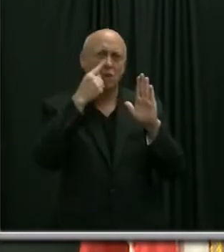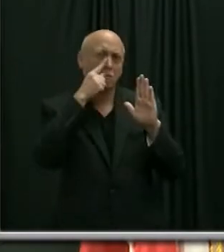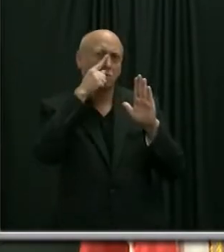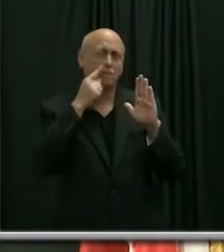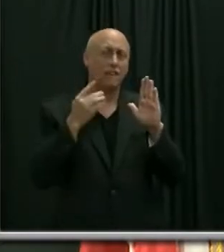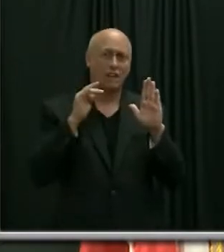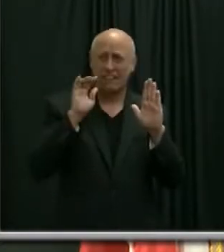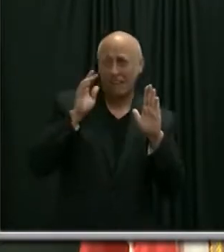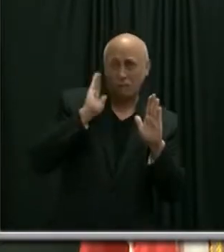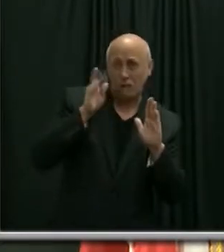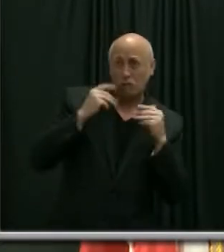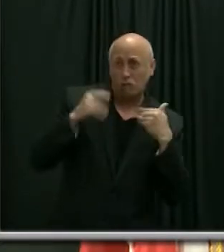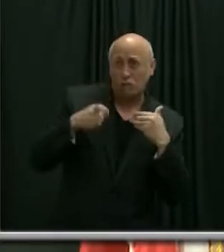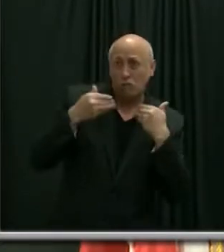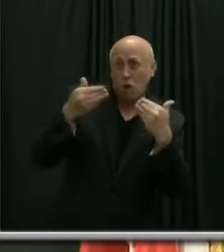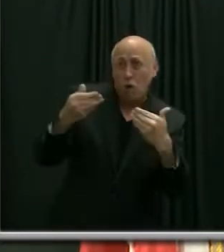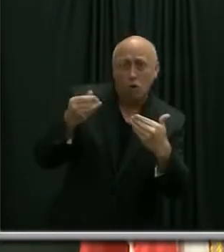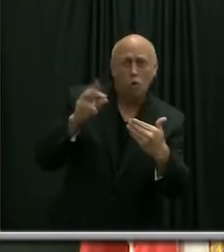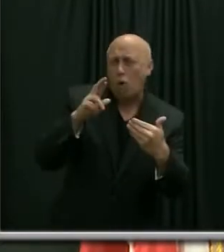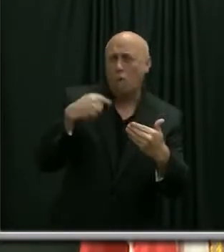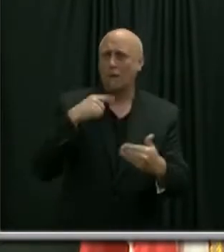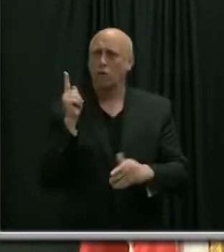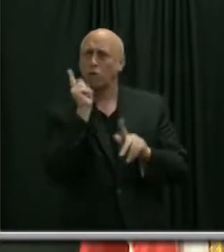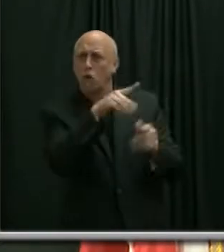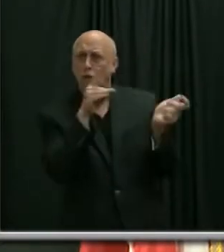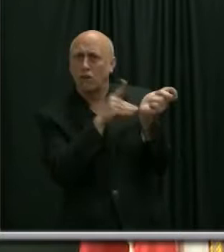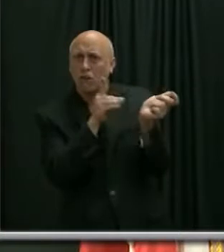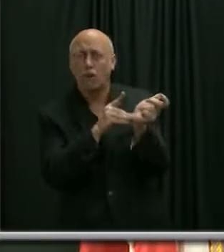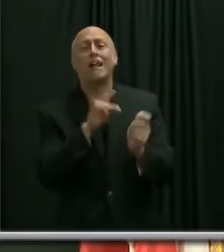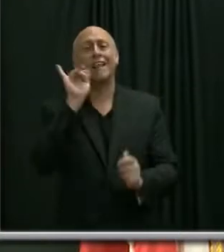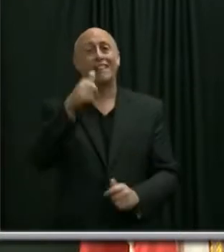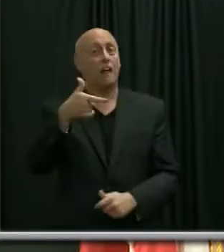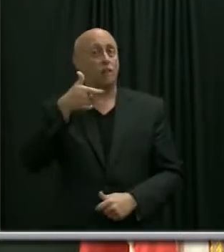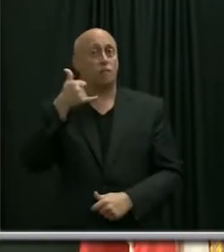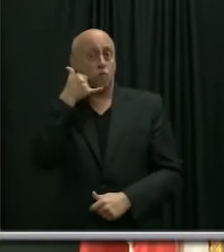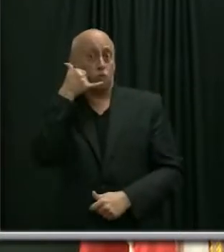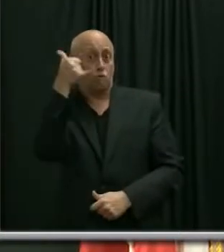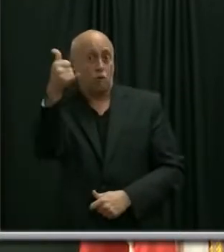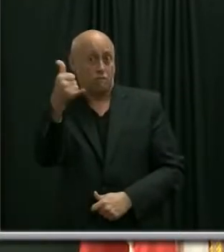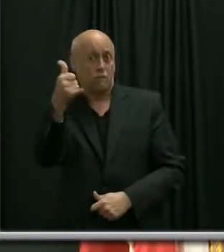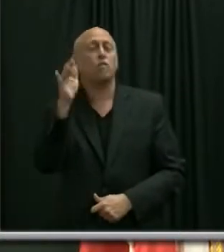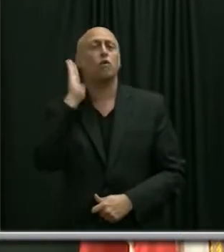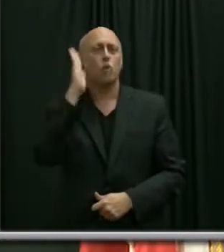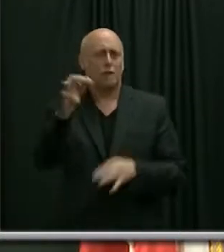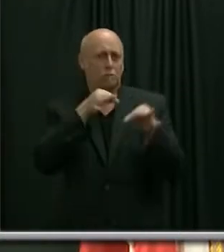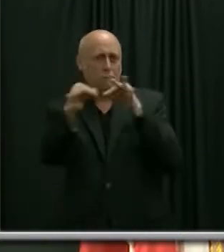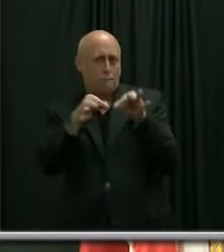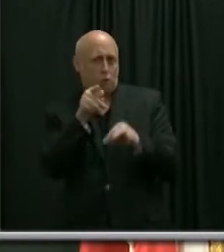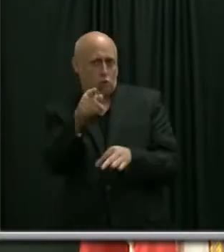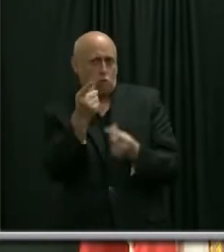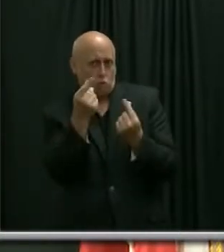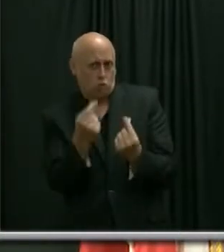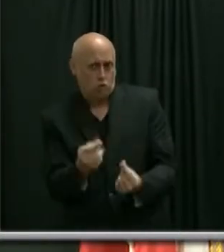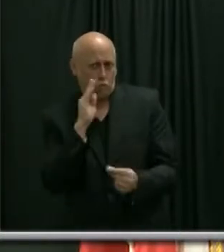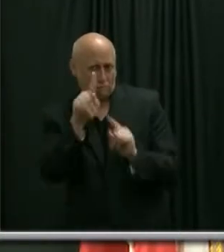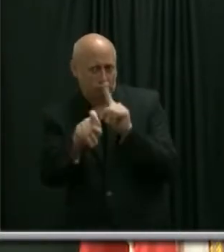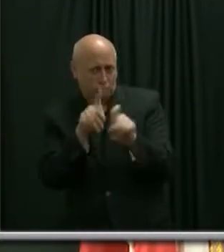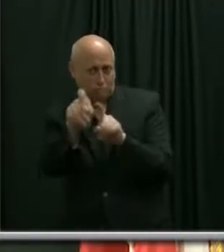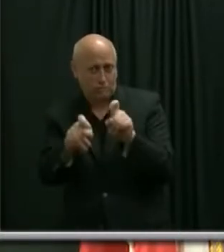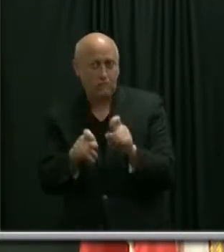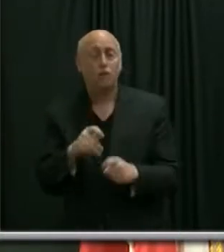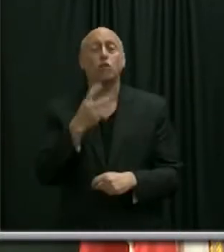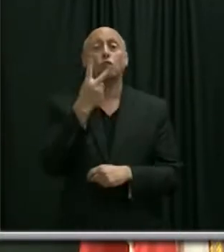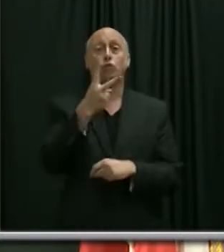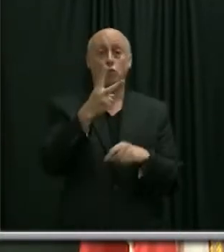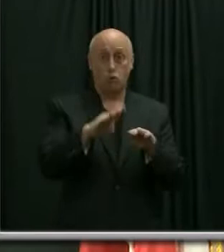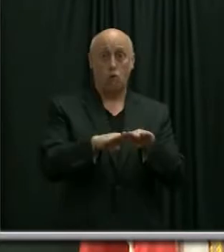you to either your own personal healthcare provider or to one of our community assessment centers. 2 centers opened yesterday and a 3rd will open on